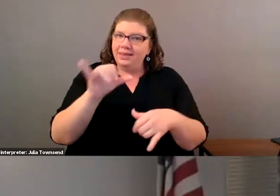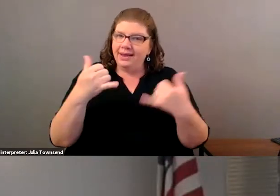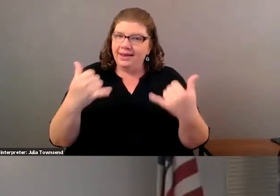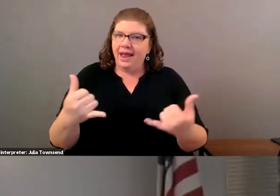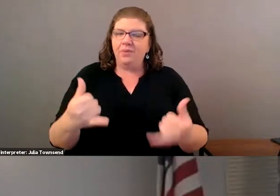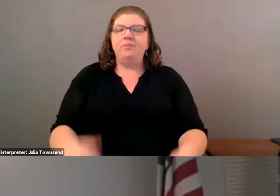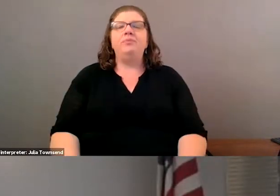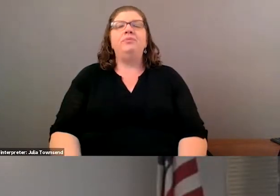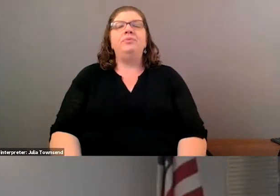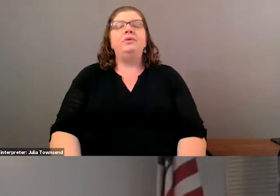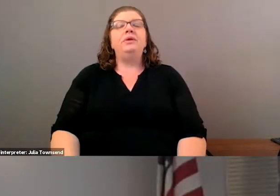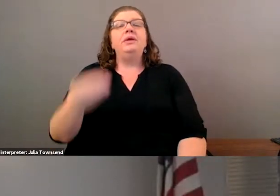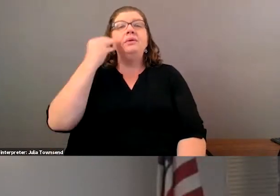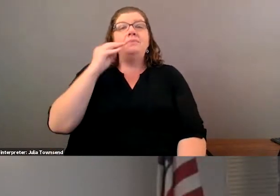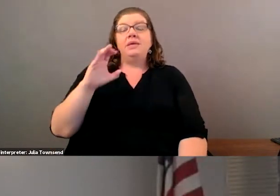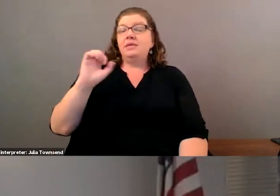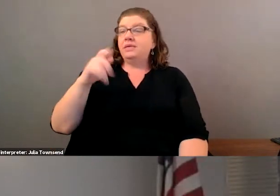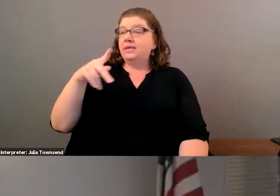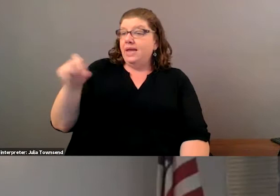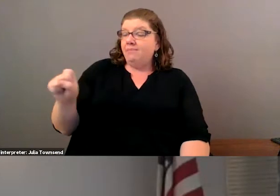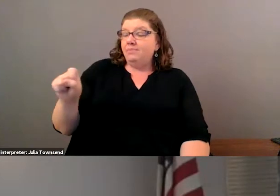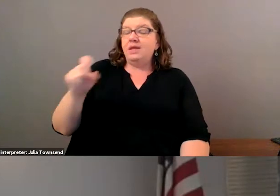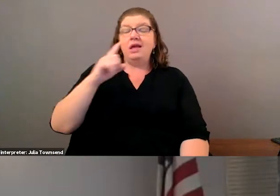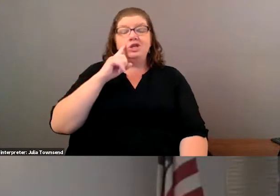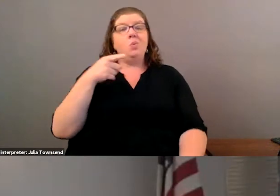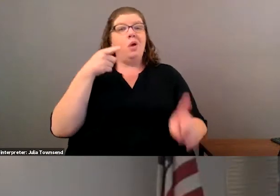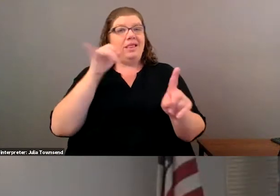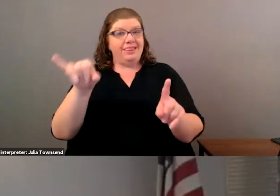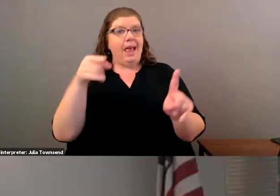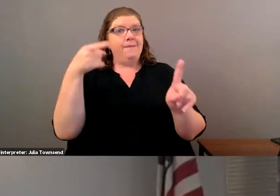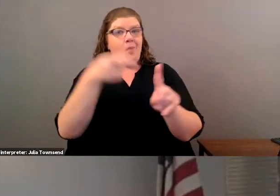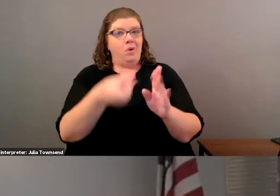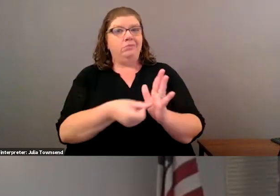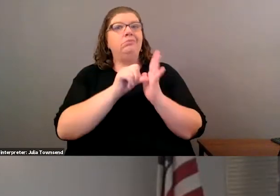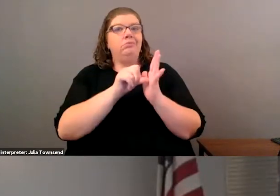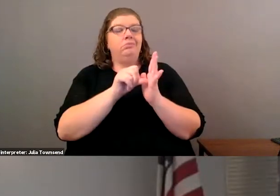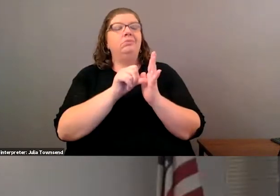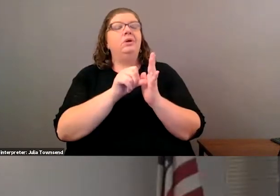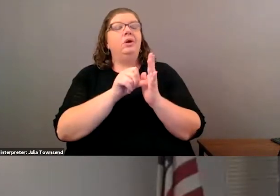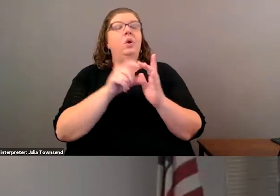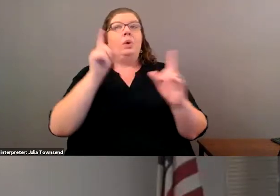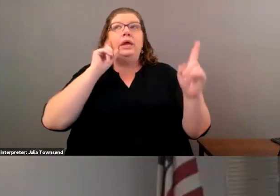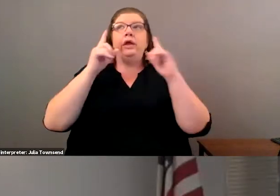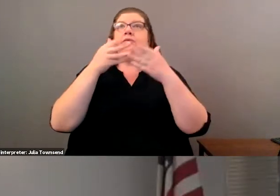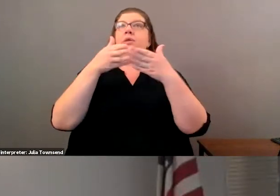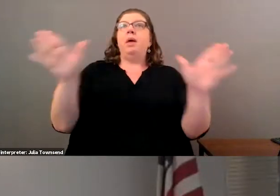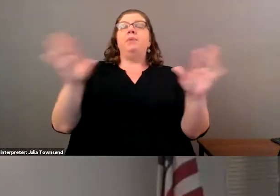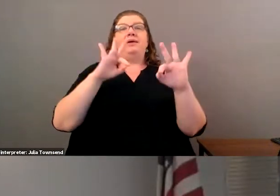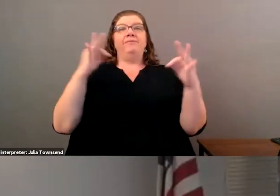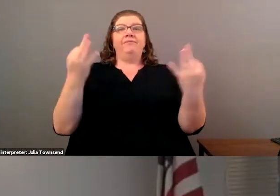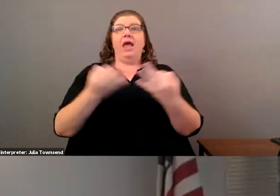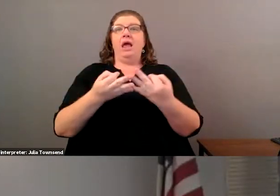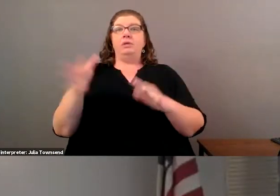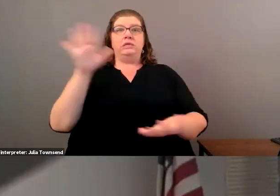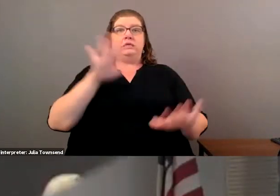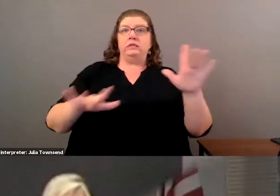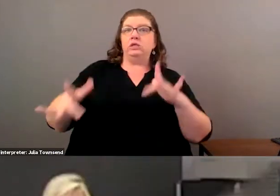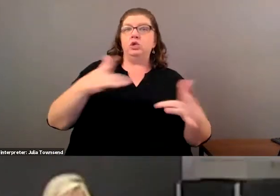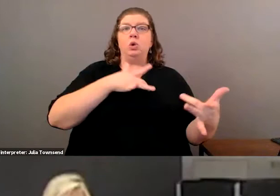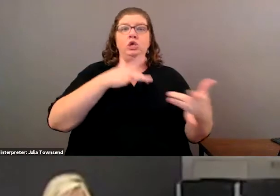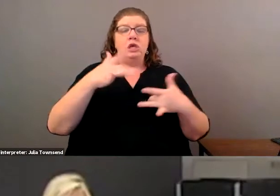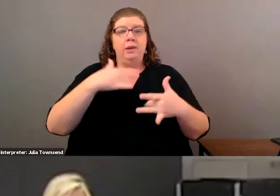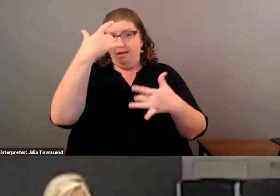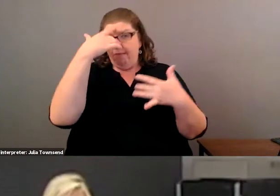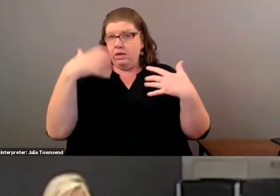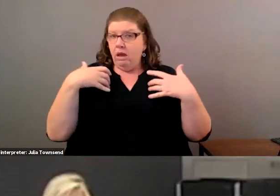Ms. Capps, please. Just want to echo that point. We often hear from members of the public, families that are so concerned about mental health